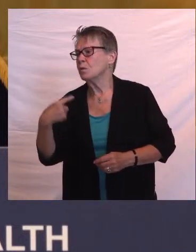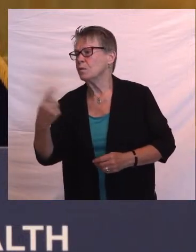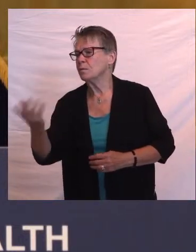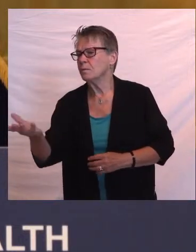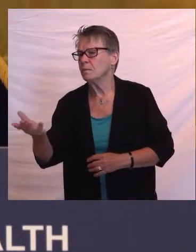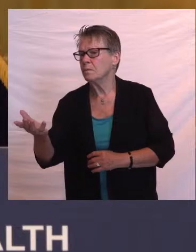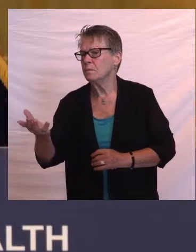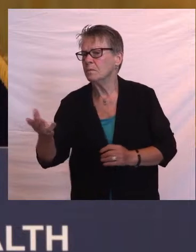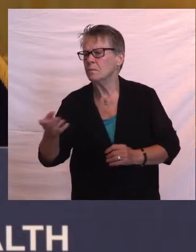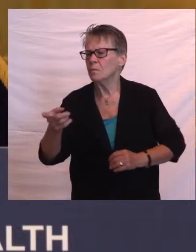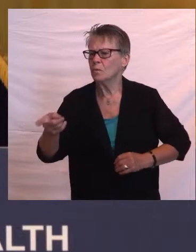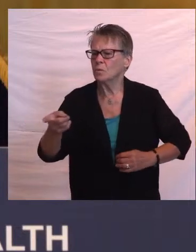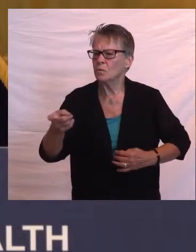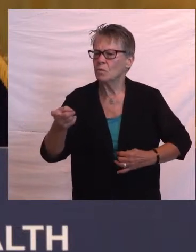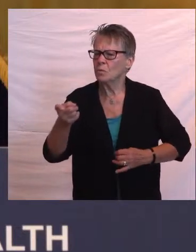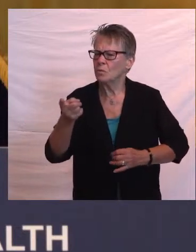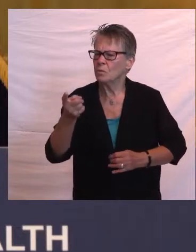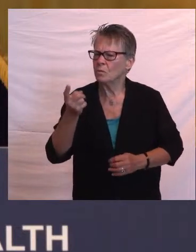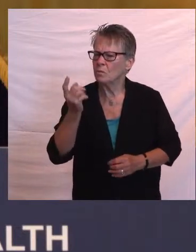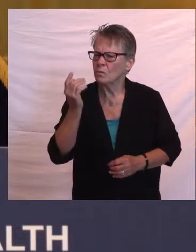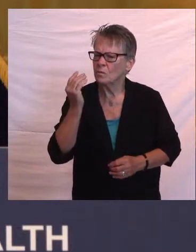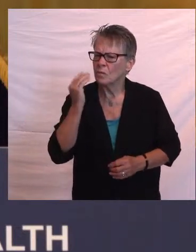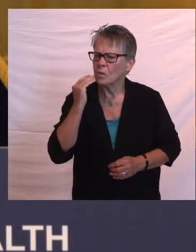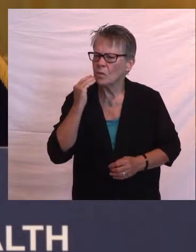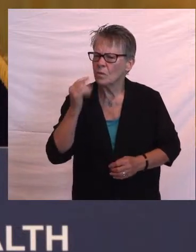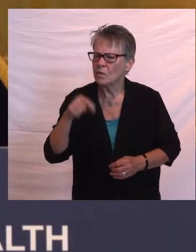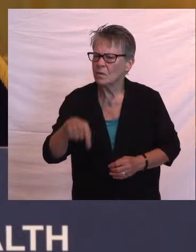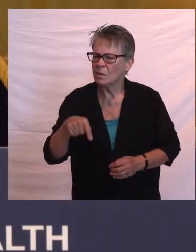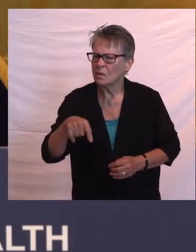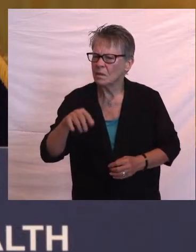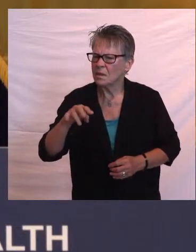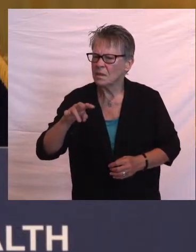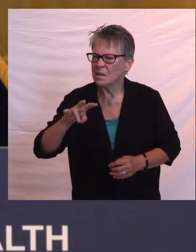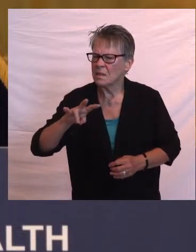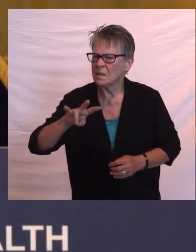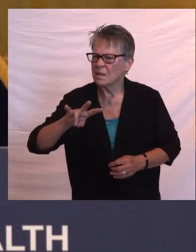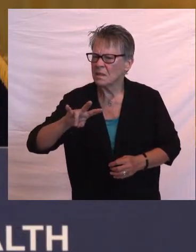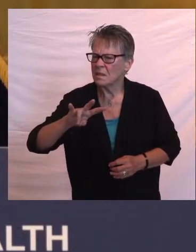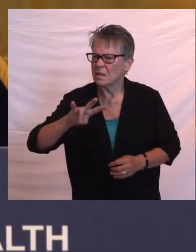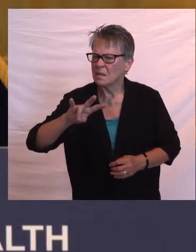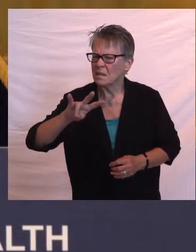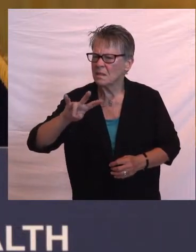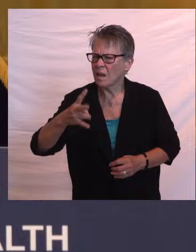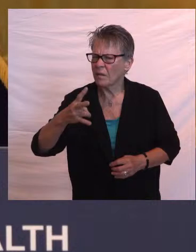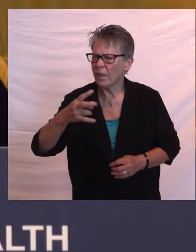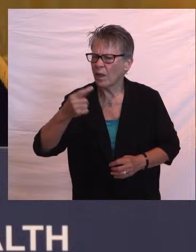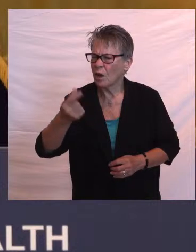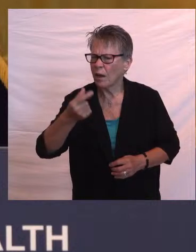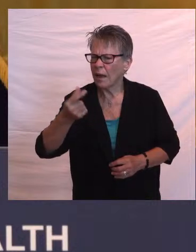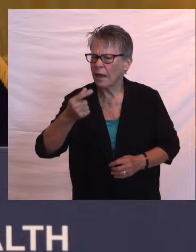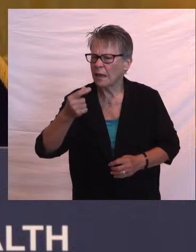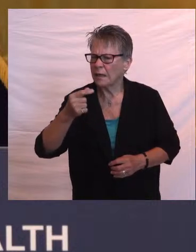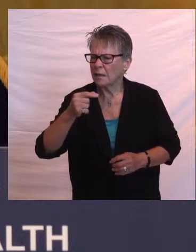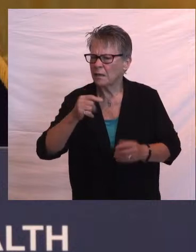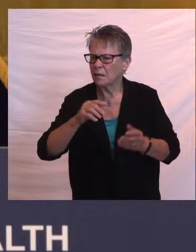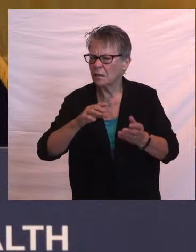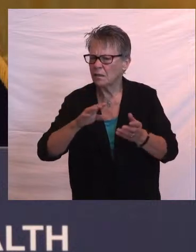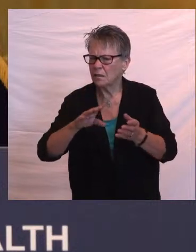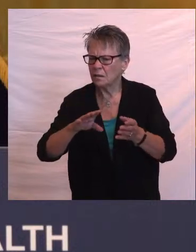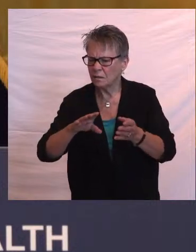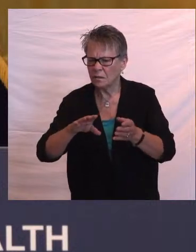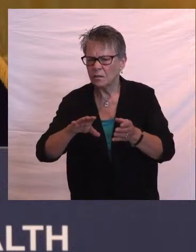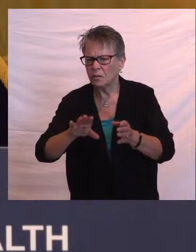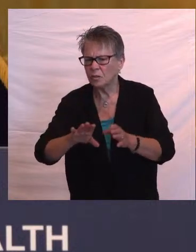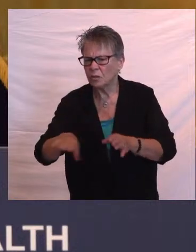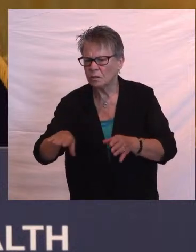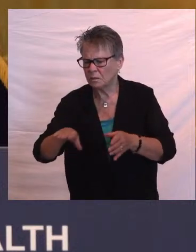that there's a 7th grader in Haddon Township who unfortunately passed away, who was previously diagnosed with COVID? I was wondering if this is a COVID death, or